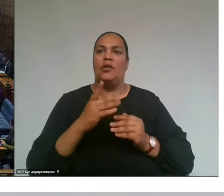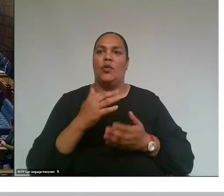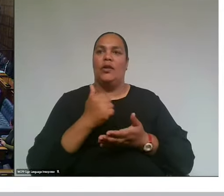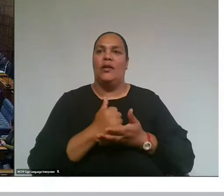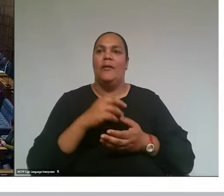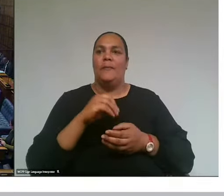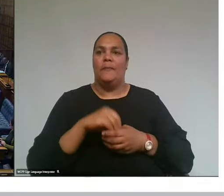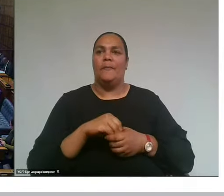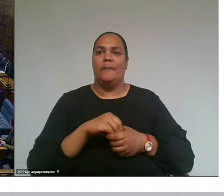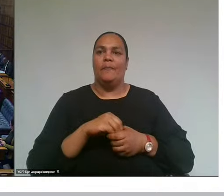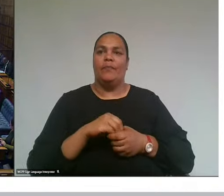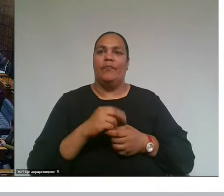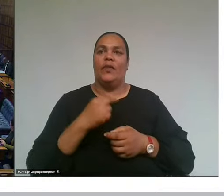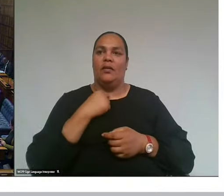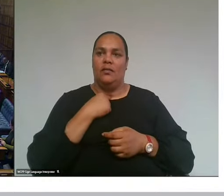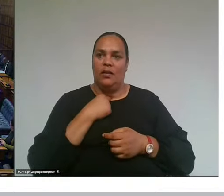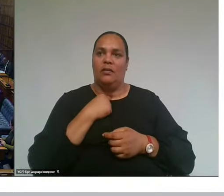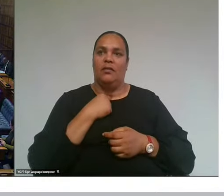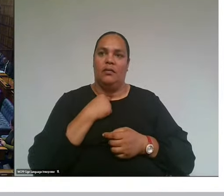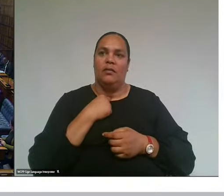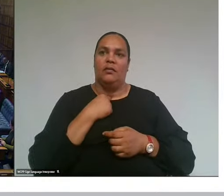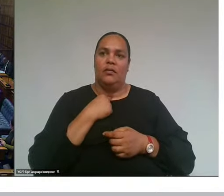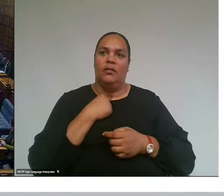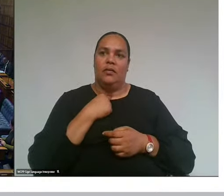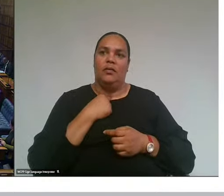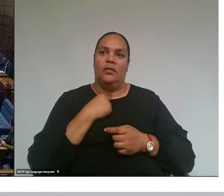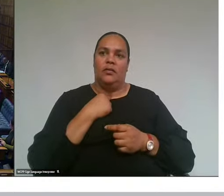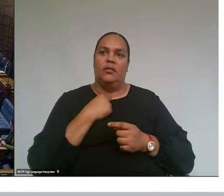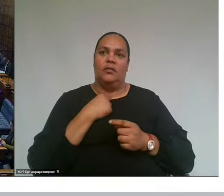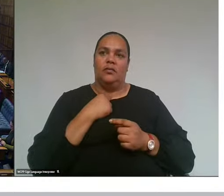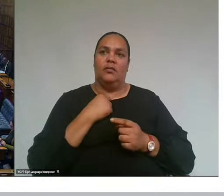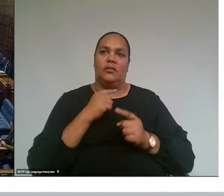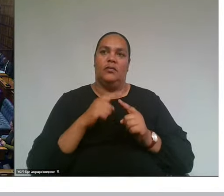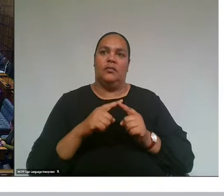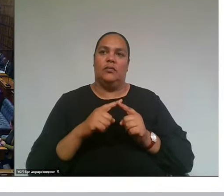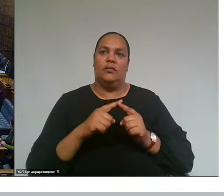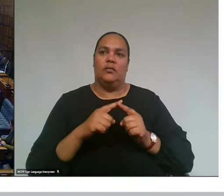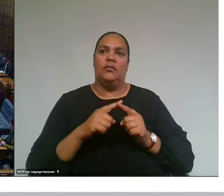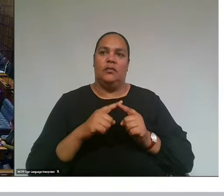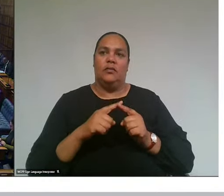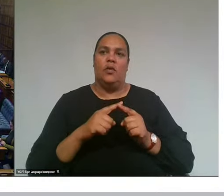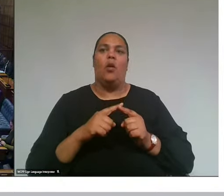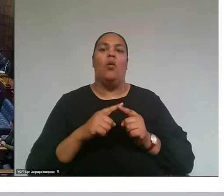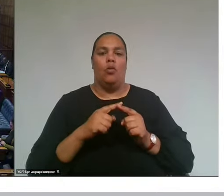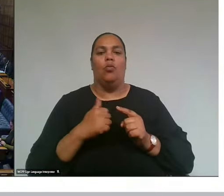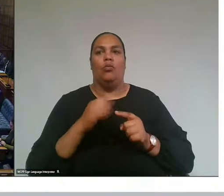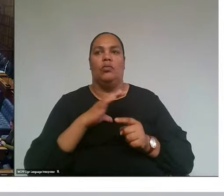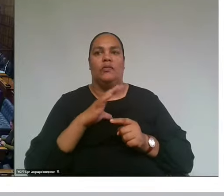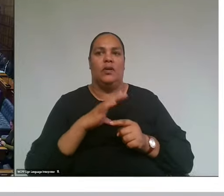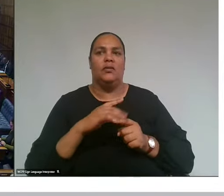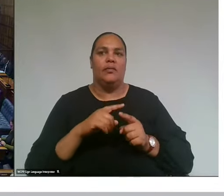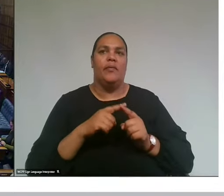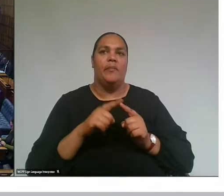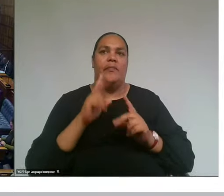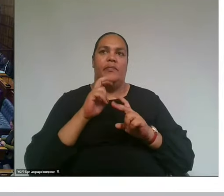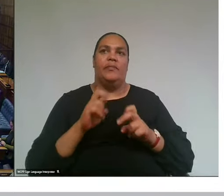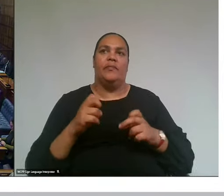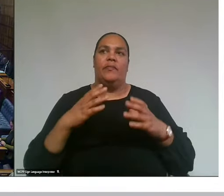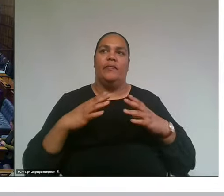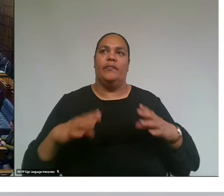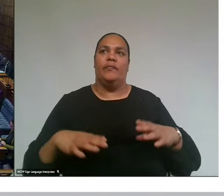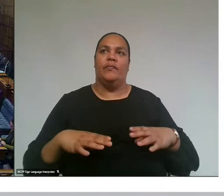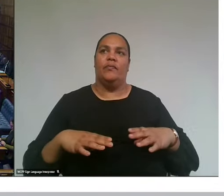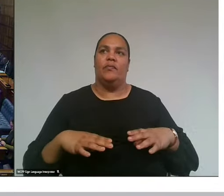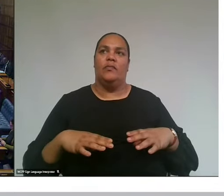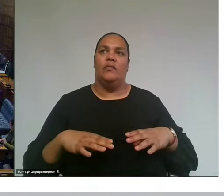apparently stuck and then the client would call in and say listen I'm waiting for my permit only to discover that um the client didn't fill the